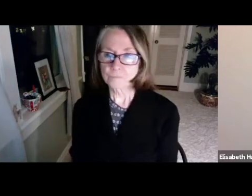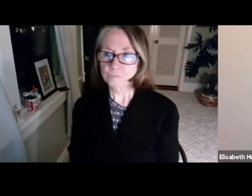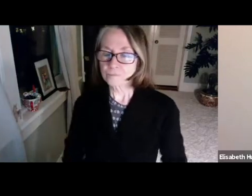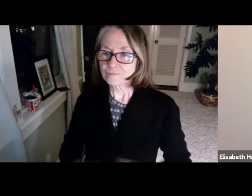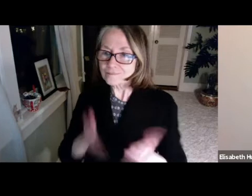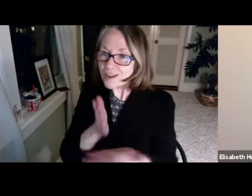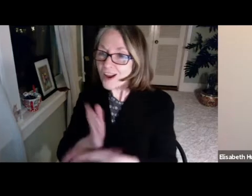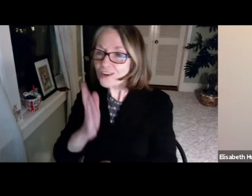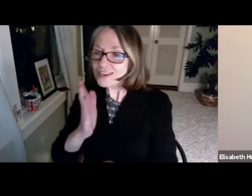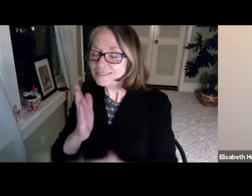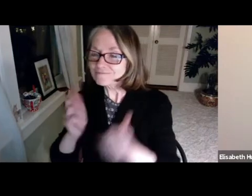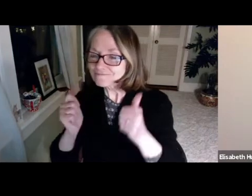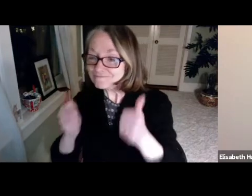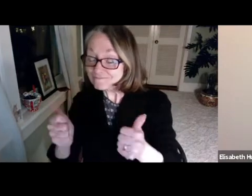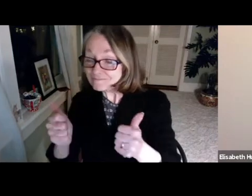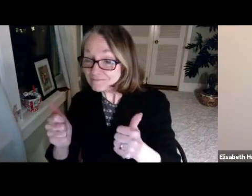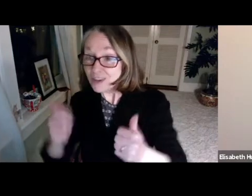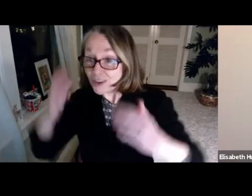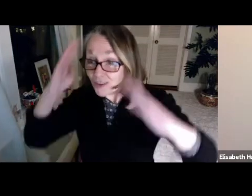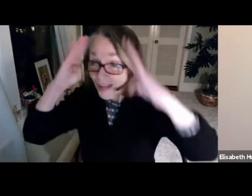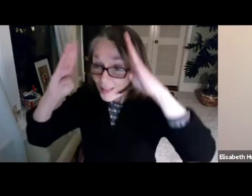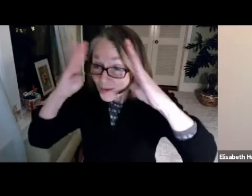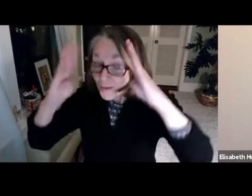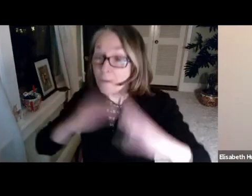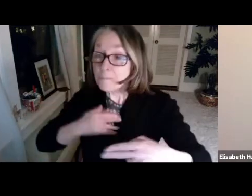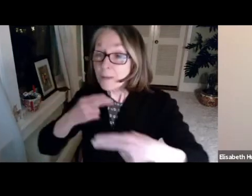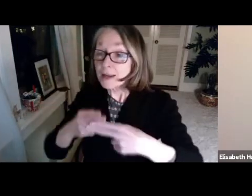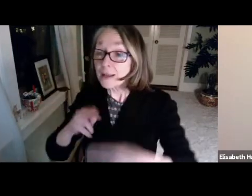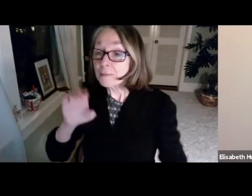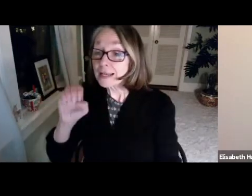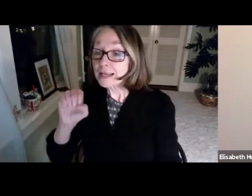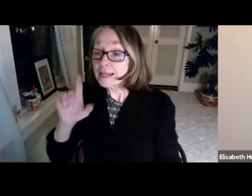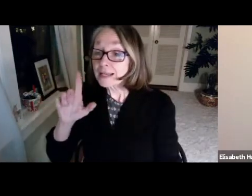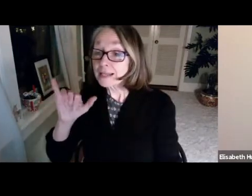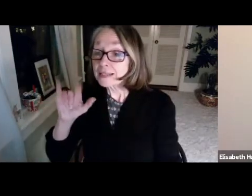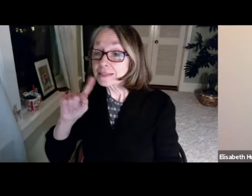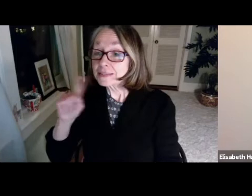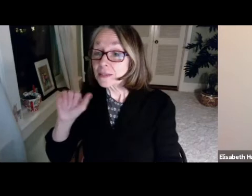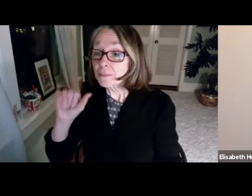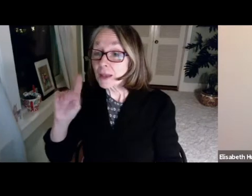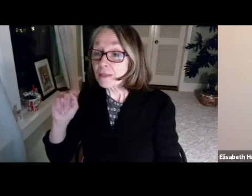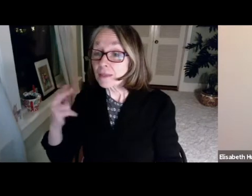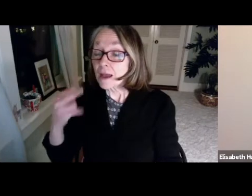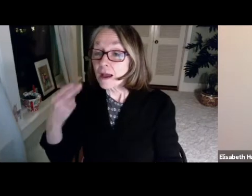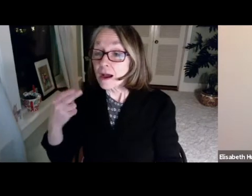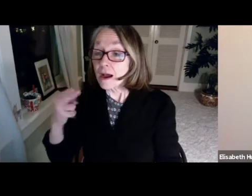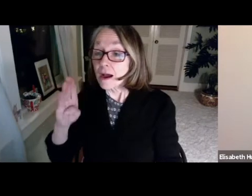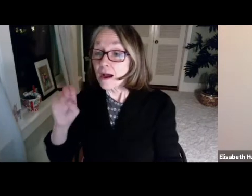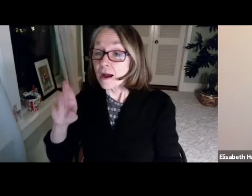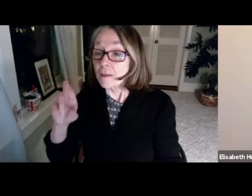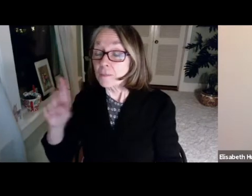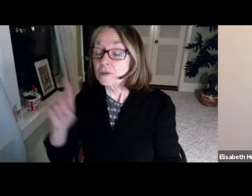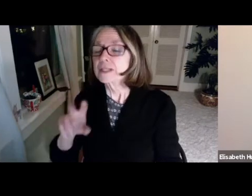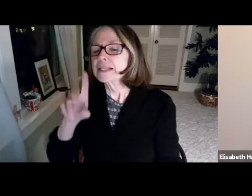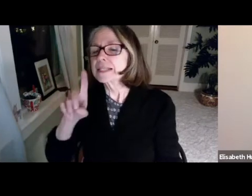all right, good evening, everybody. My name is Elizabeth Hubbard, and I am from Disability Rights Rhode